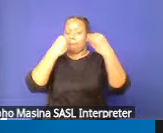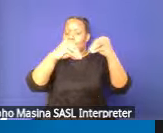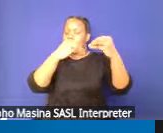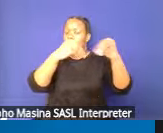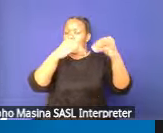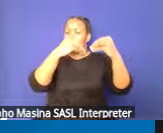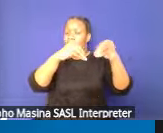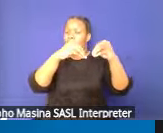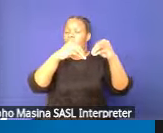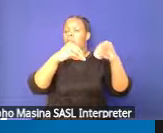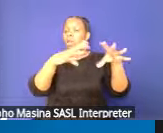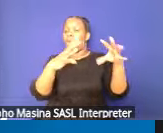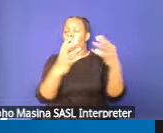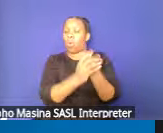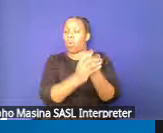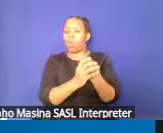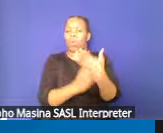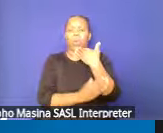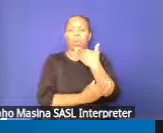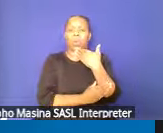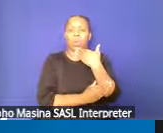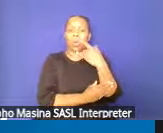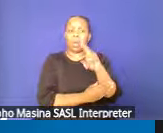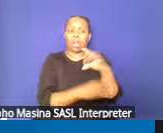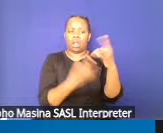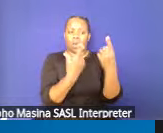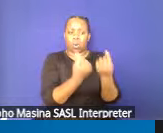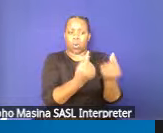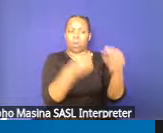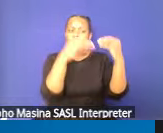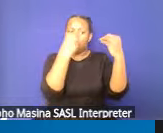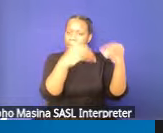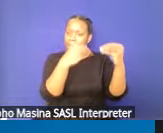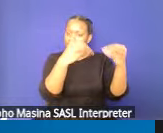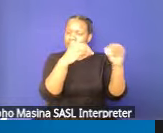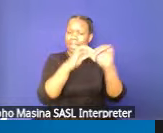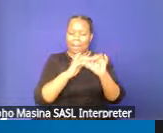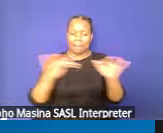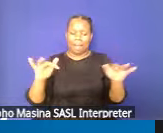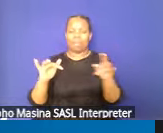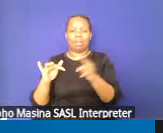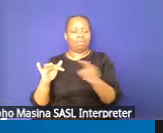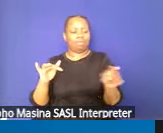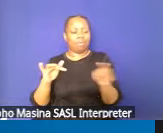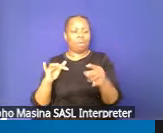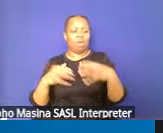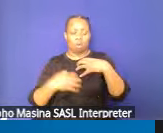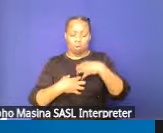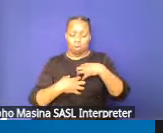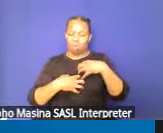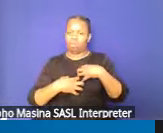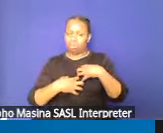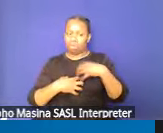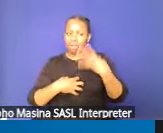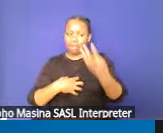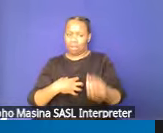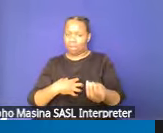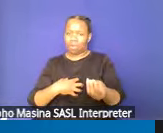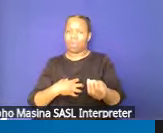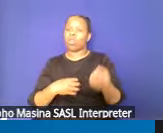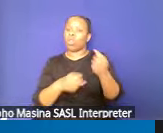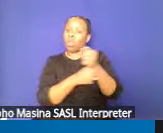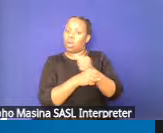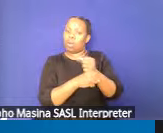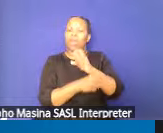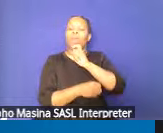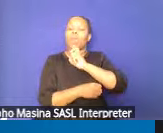with that do business with public state or owned entities to make use of, so that we can